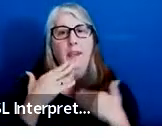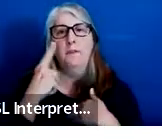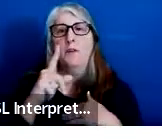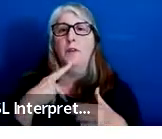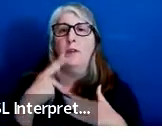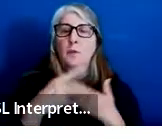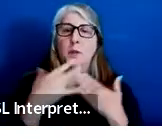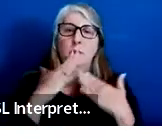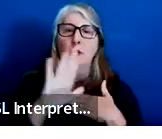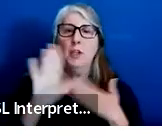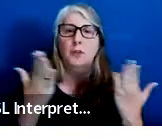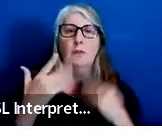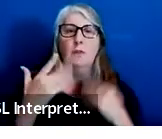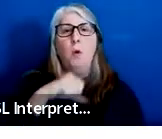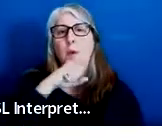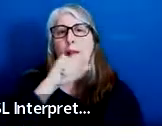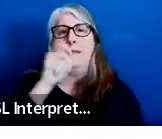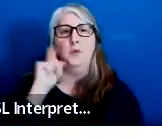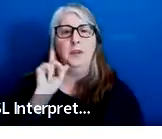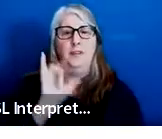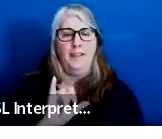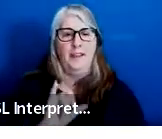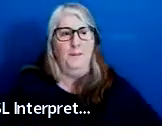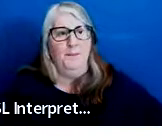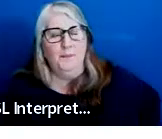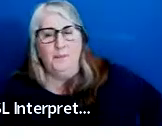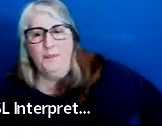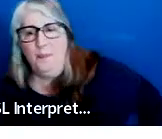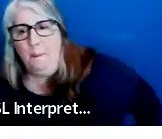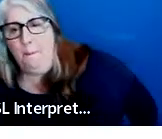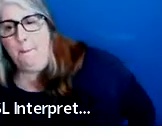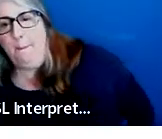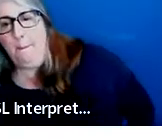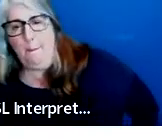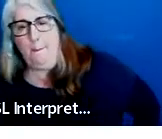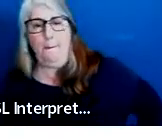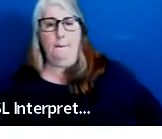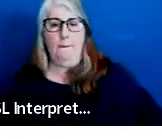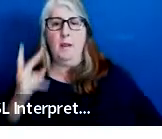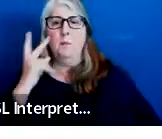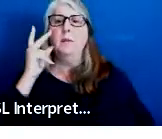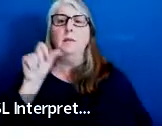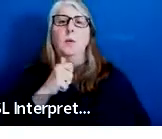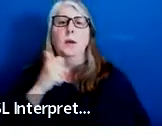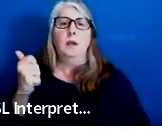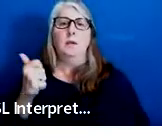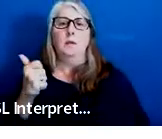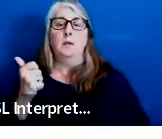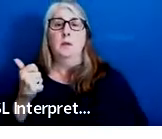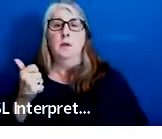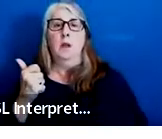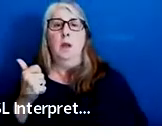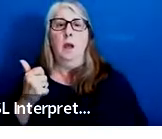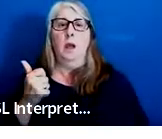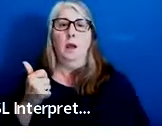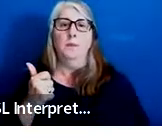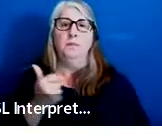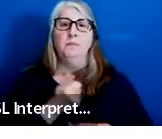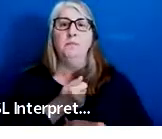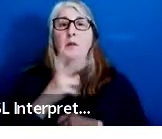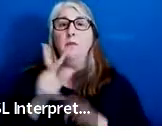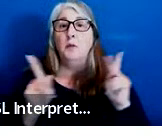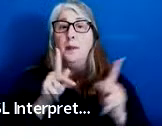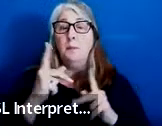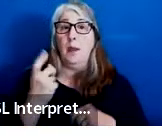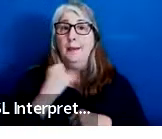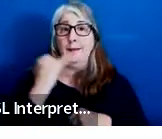That is what we love to hear. Let's see what else we have. A couple folks asked if there's a difference, whether you put